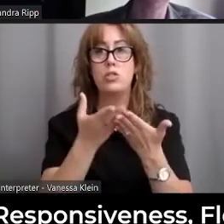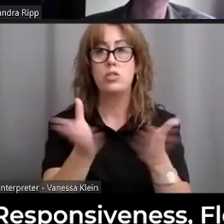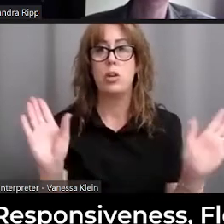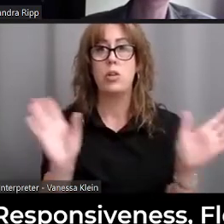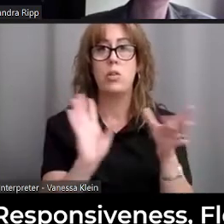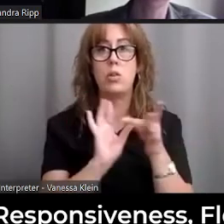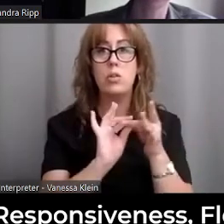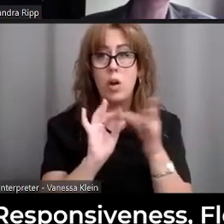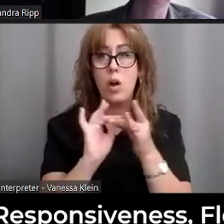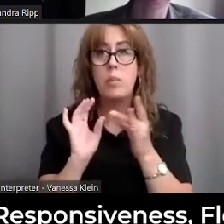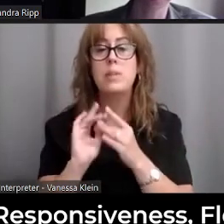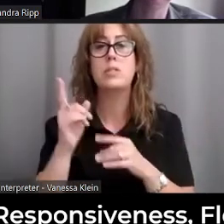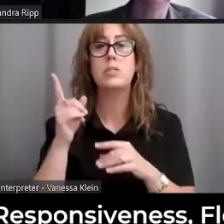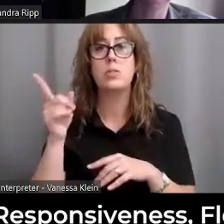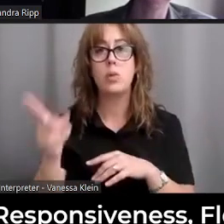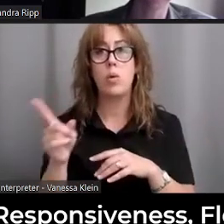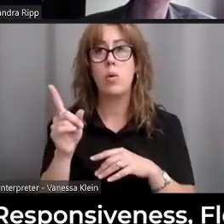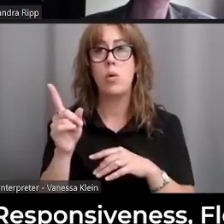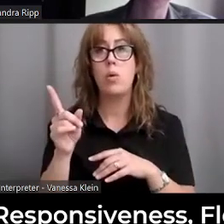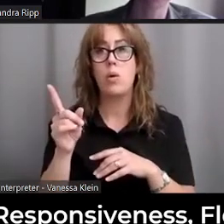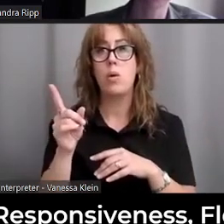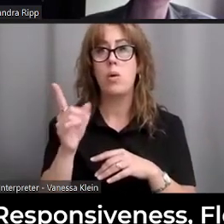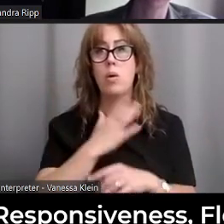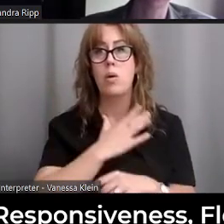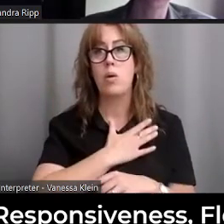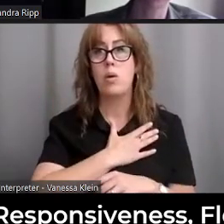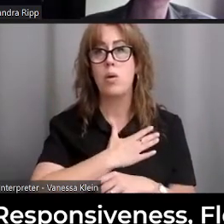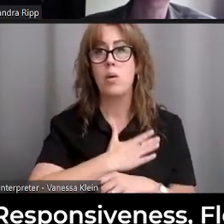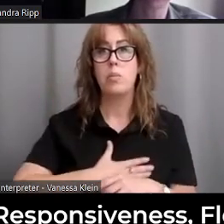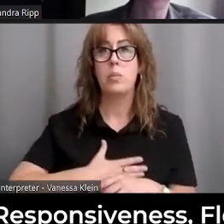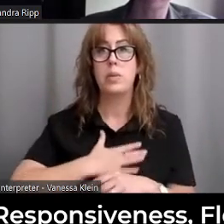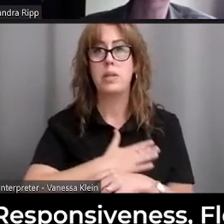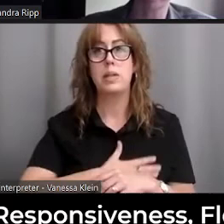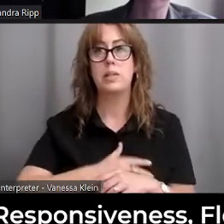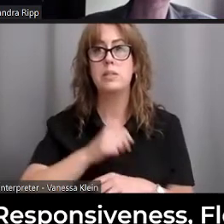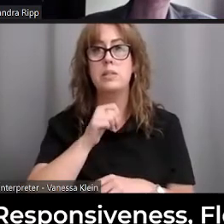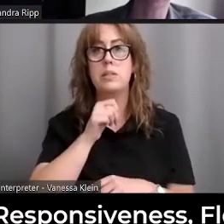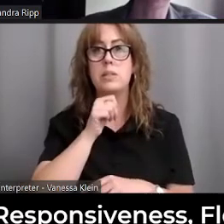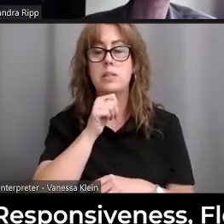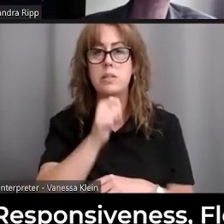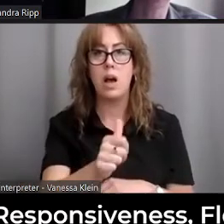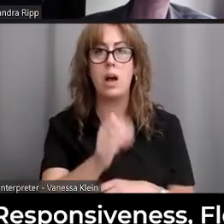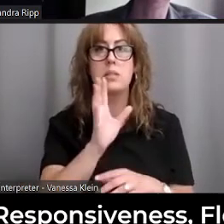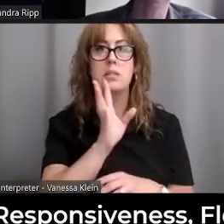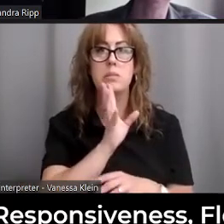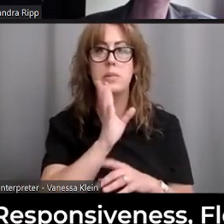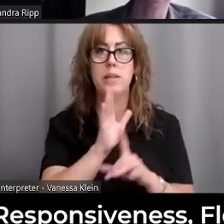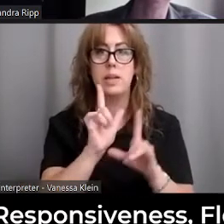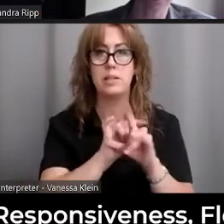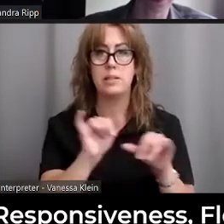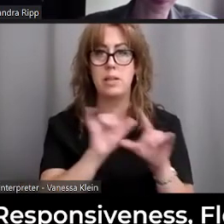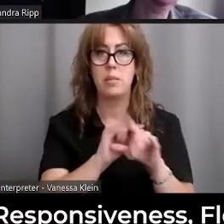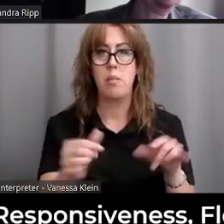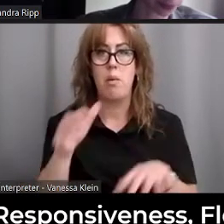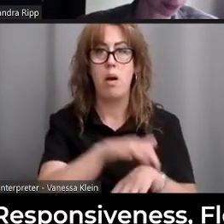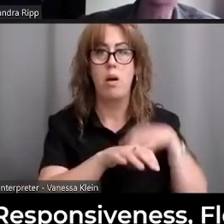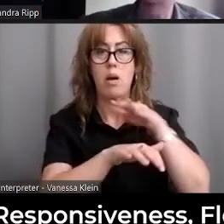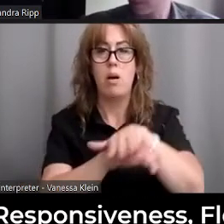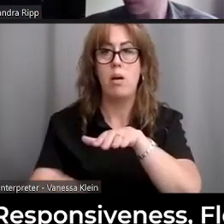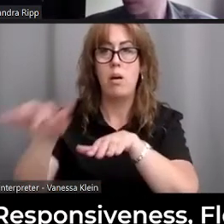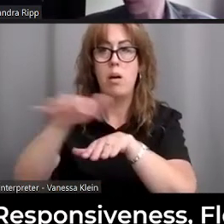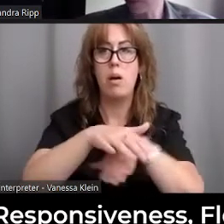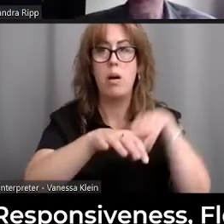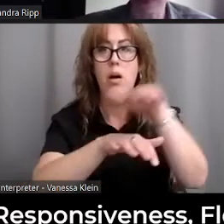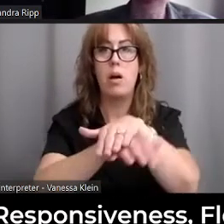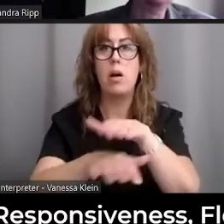space accessible, please refrain from speaking over one another. In a listening circle, it's common to simply allow the conversation to pass